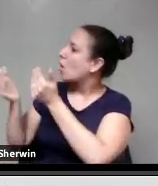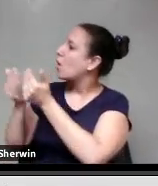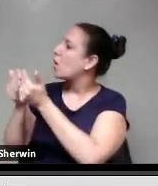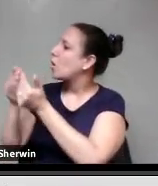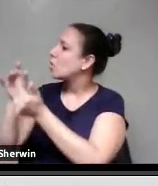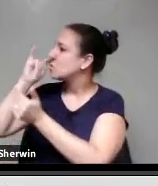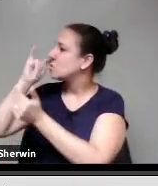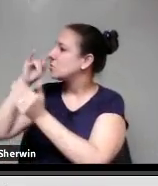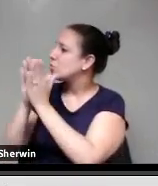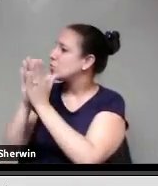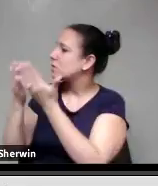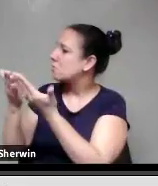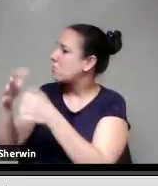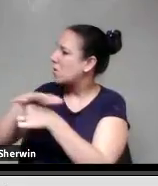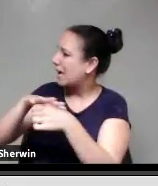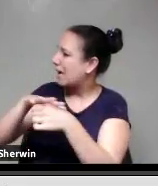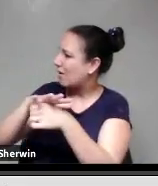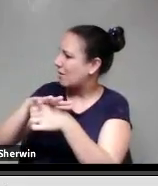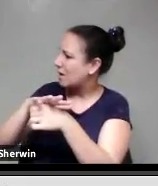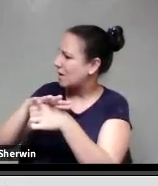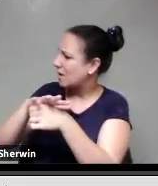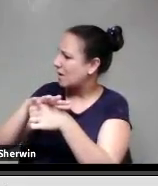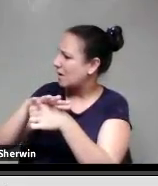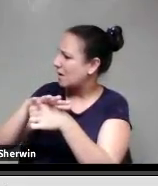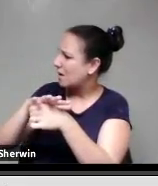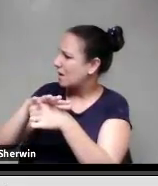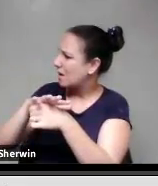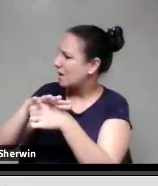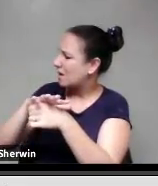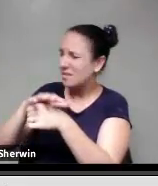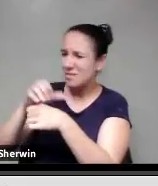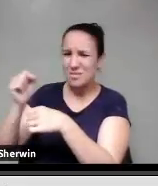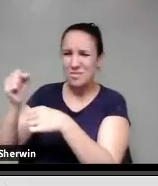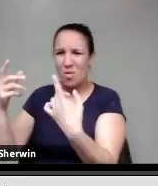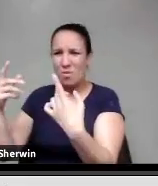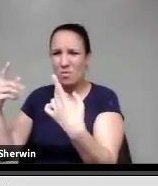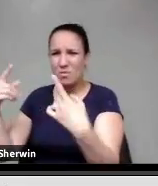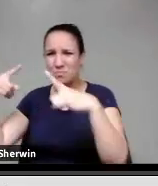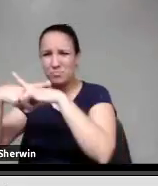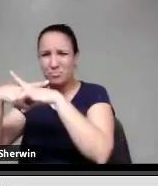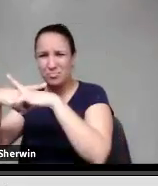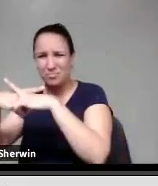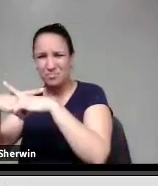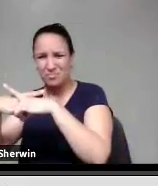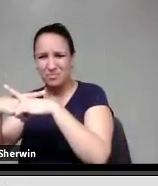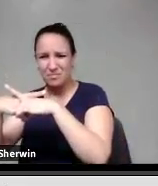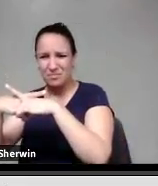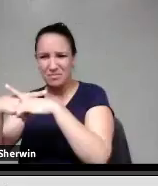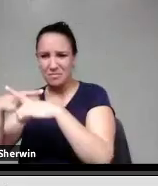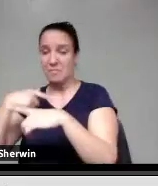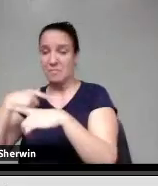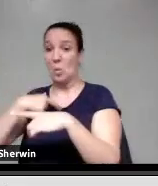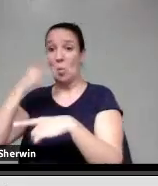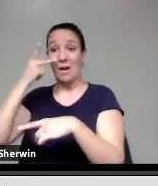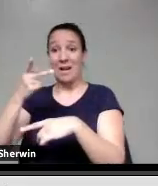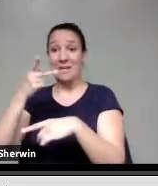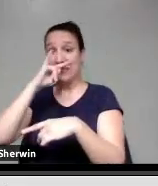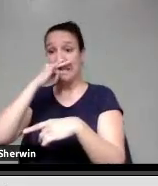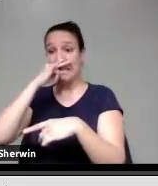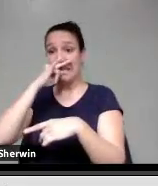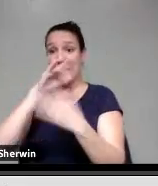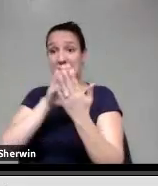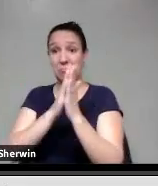I'm thinking within the same statement, she gave opposing views, because I don't know about all of you, when I've seen a children's book area in